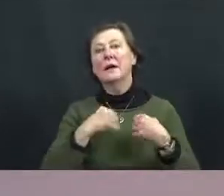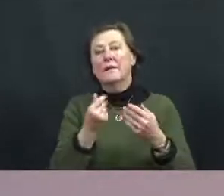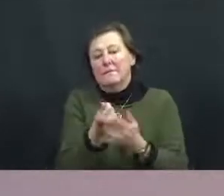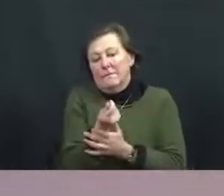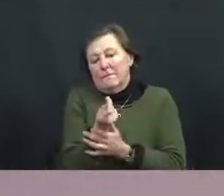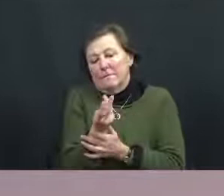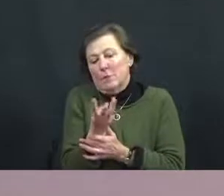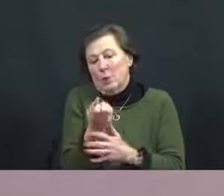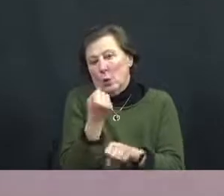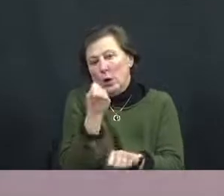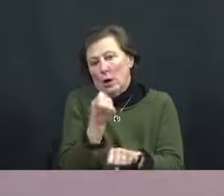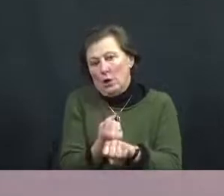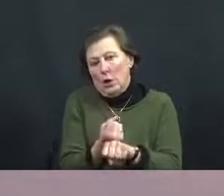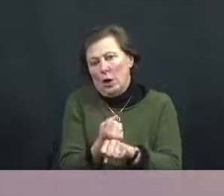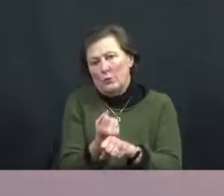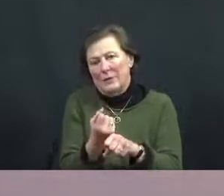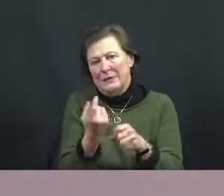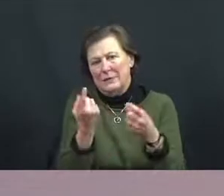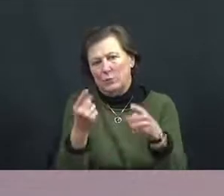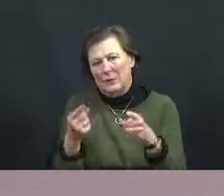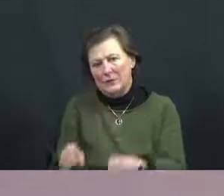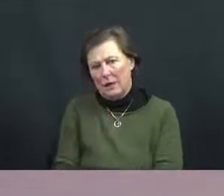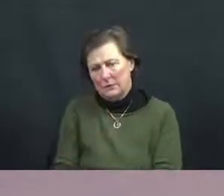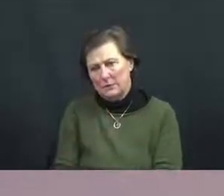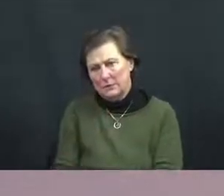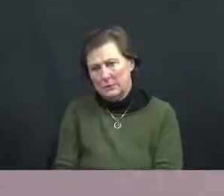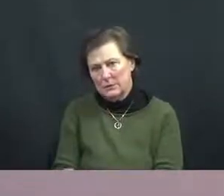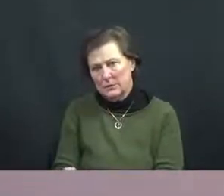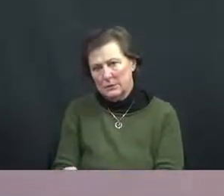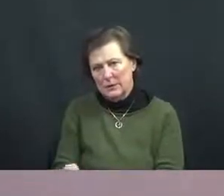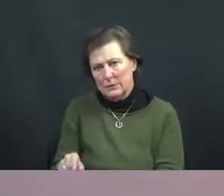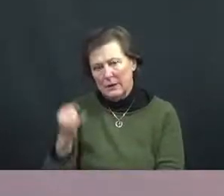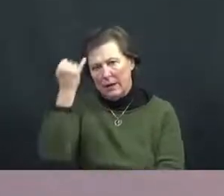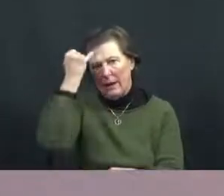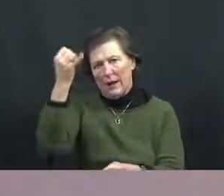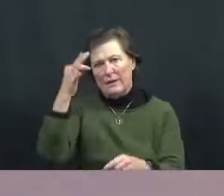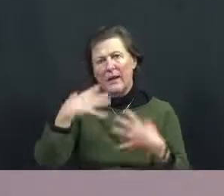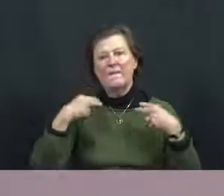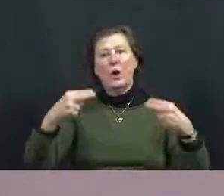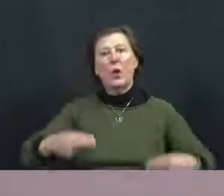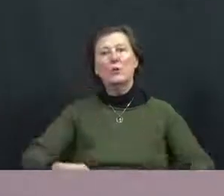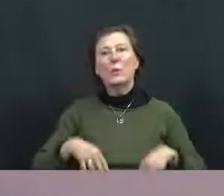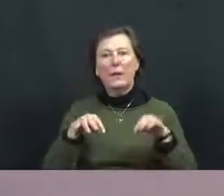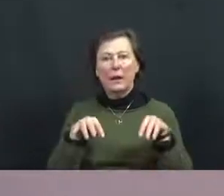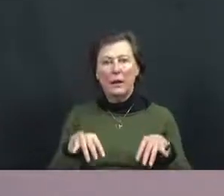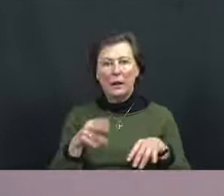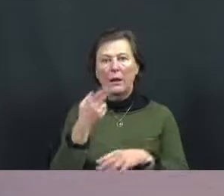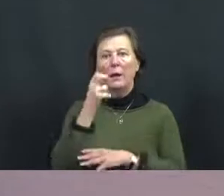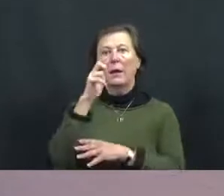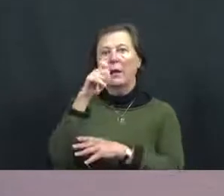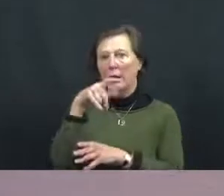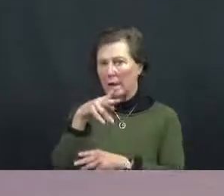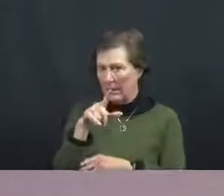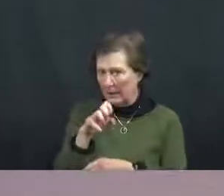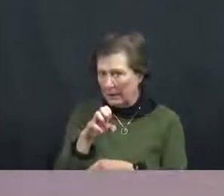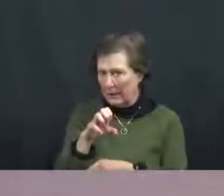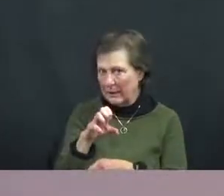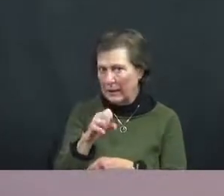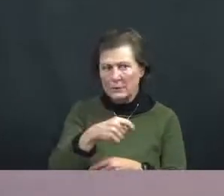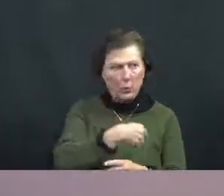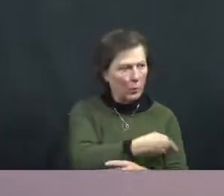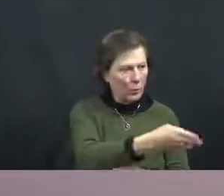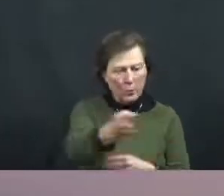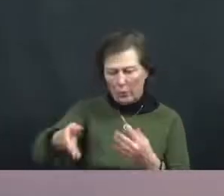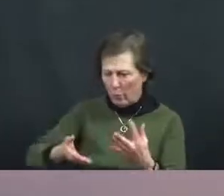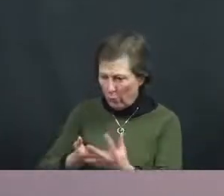concrete results. The doctrine of human helplessness goes against the entire sweep of our